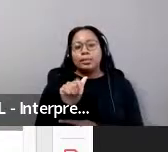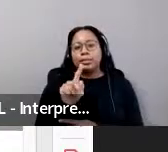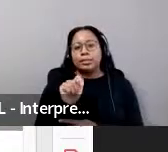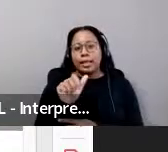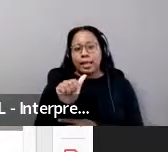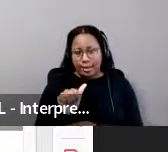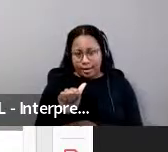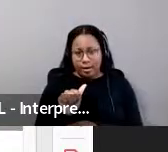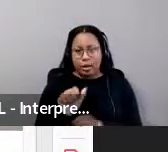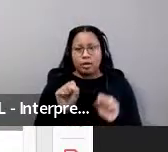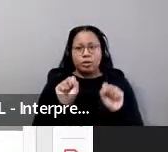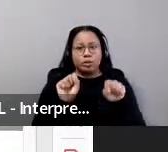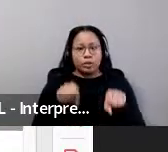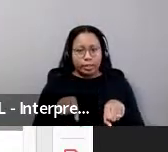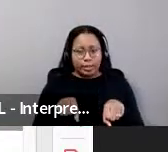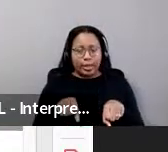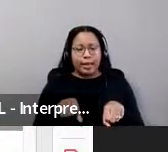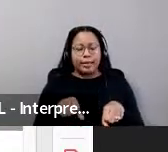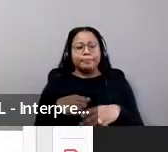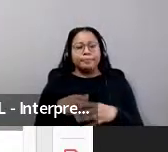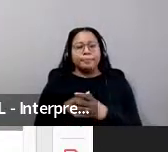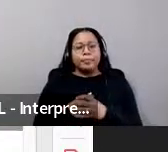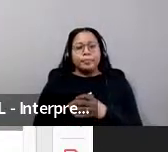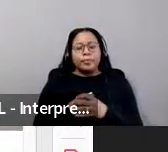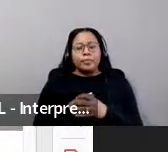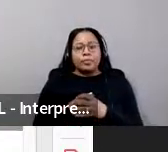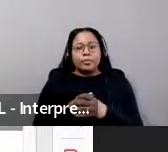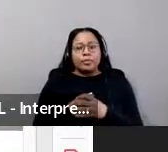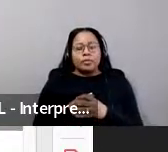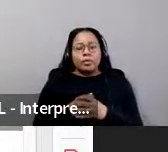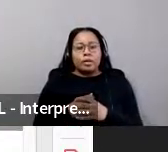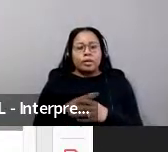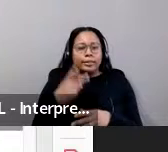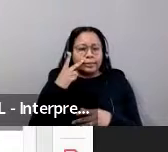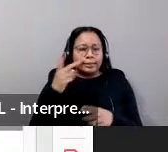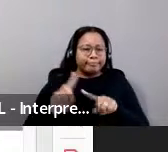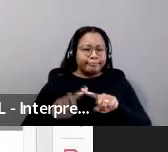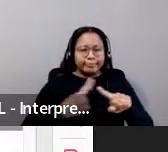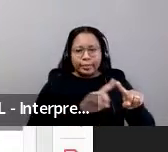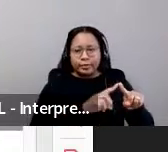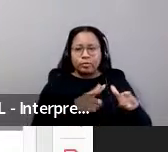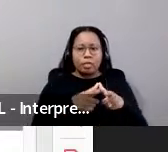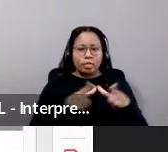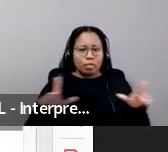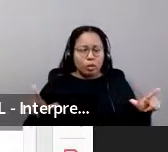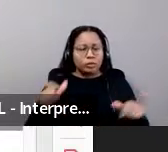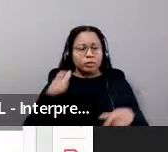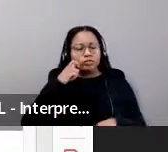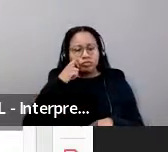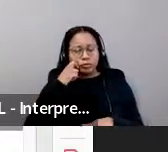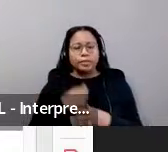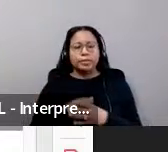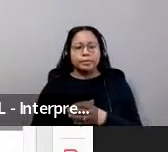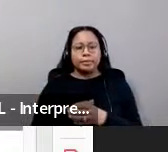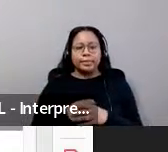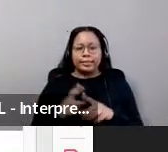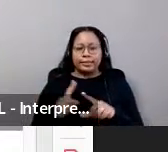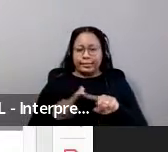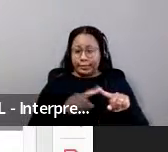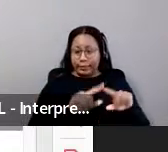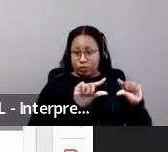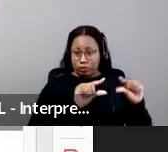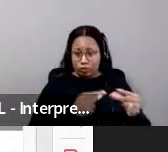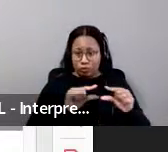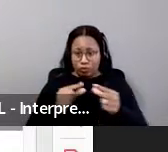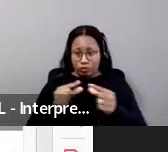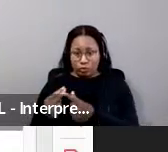Yorkers can learn about disparities across neighborhoods and demographic groups. And the data is also going to show change over time over the